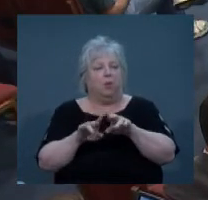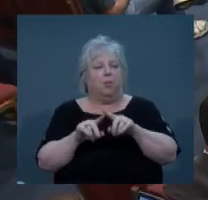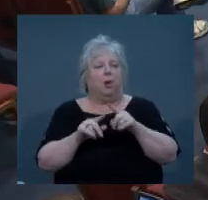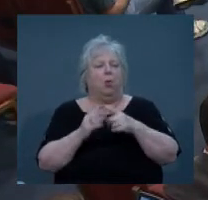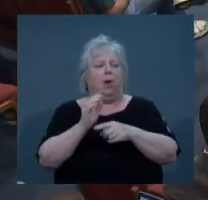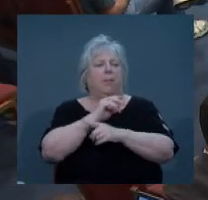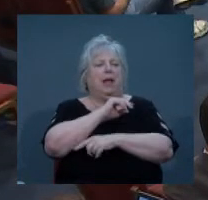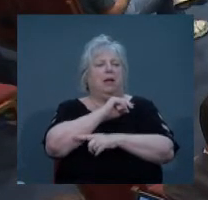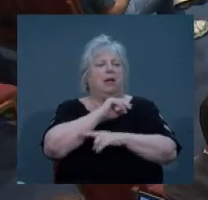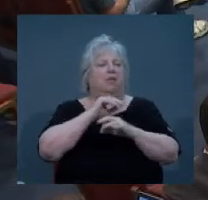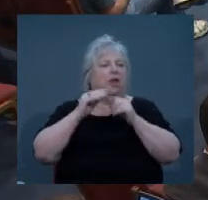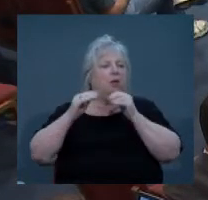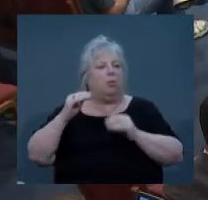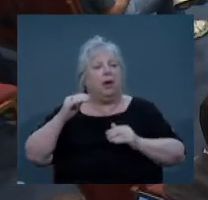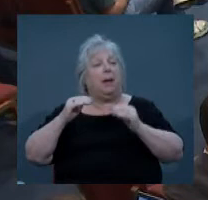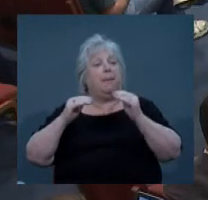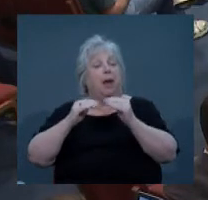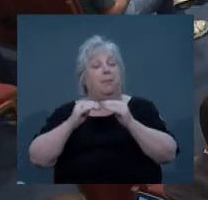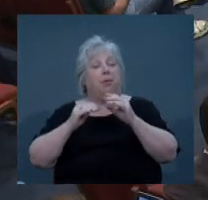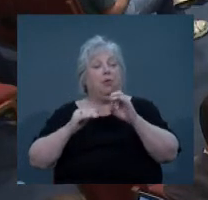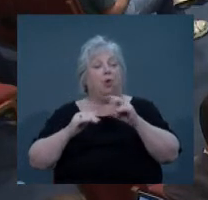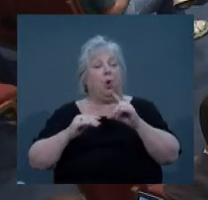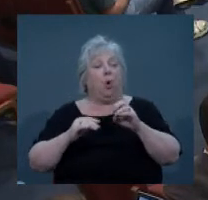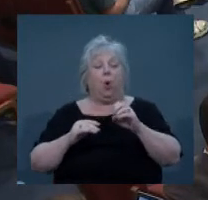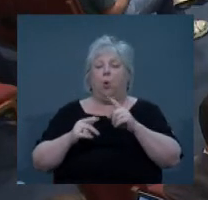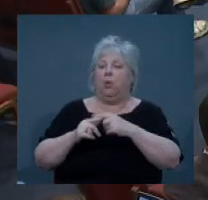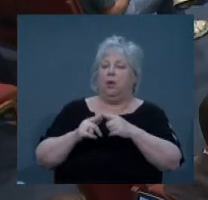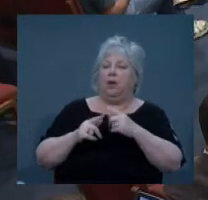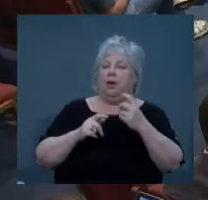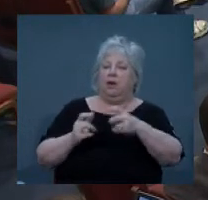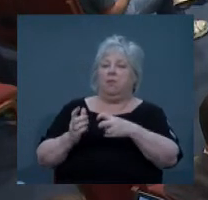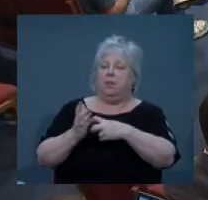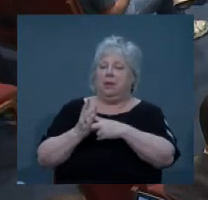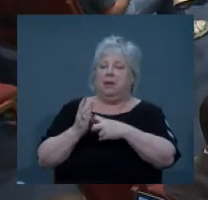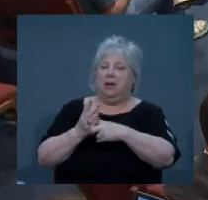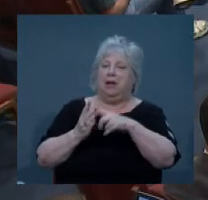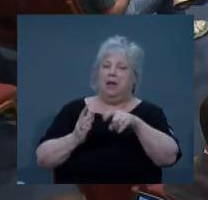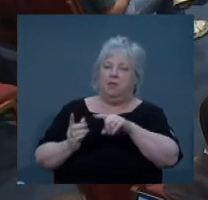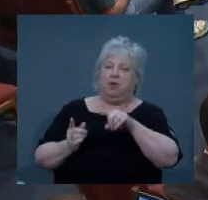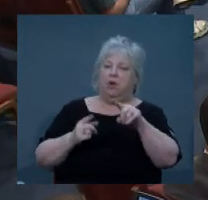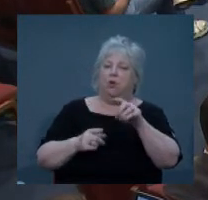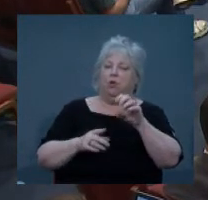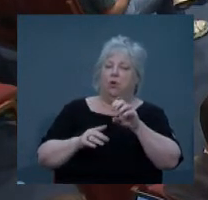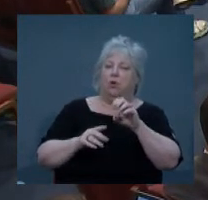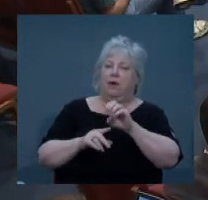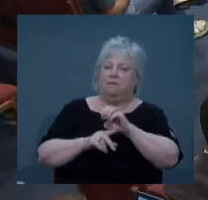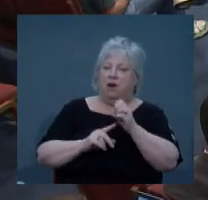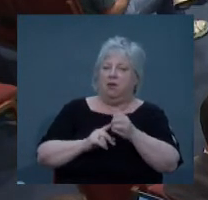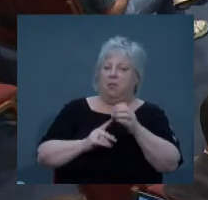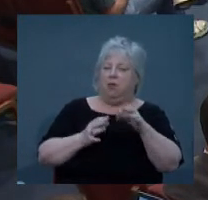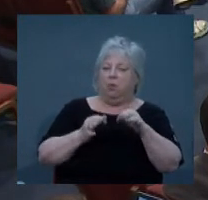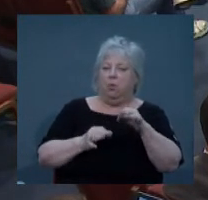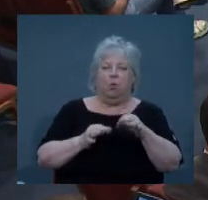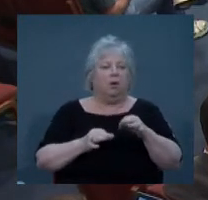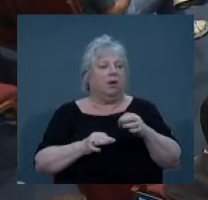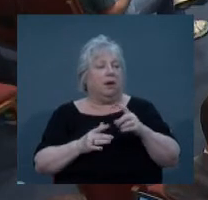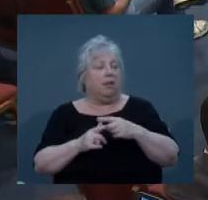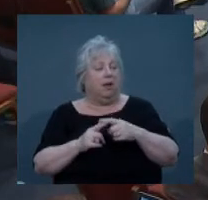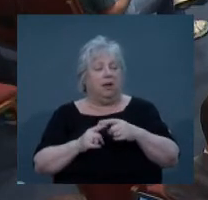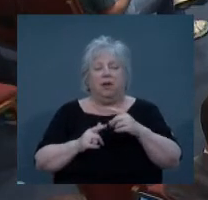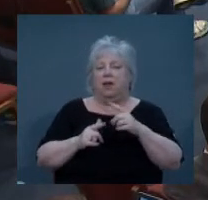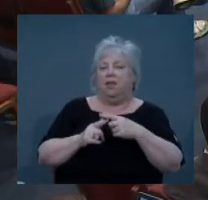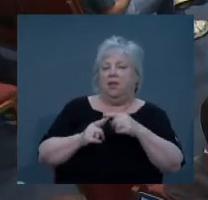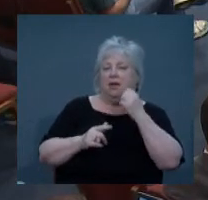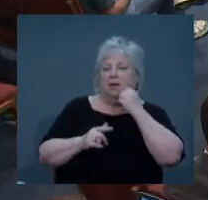don't bring them up to code, they're cited to environmental court. then? And then there are fines, daily fines, and different